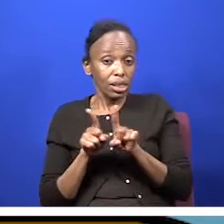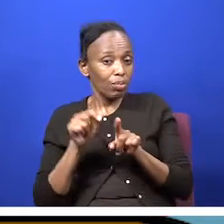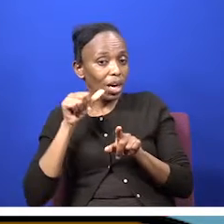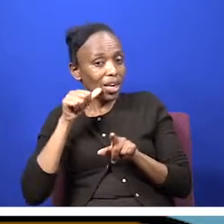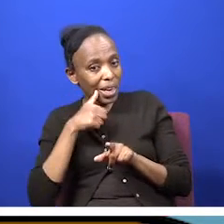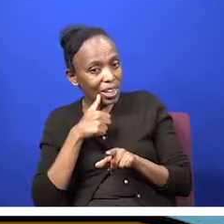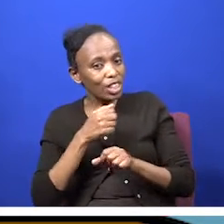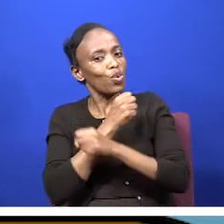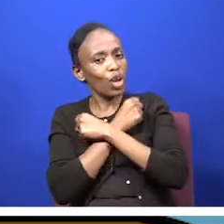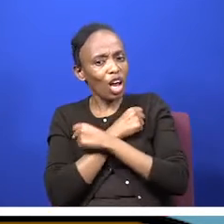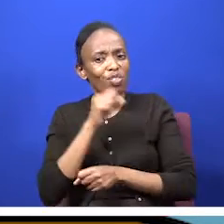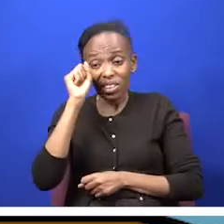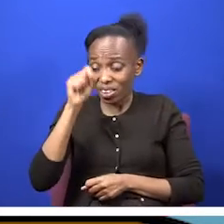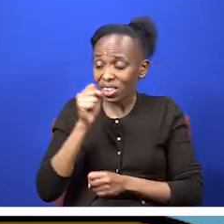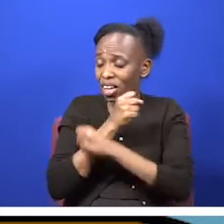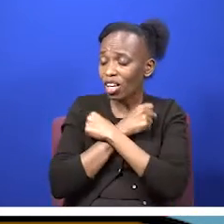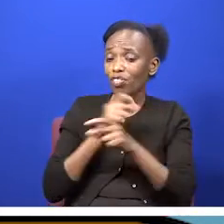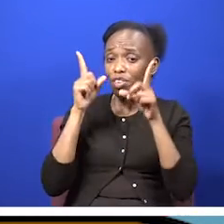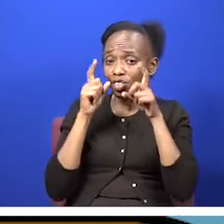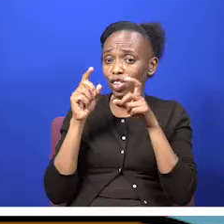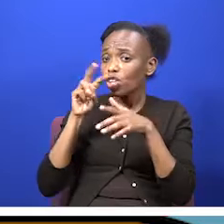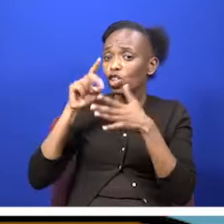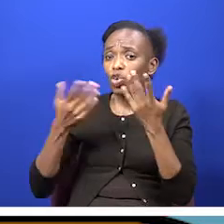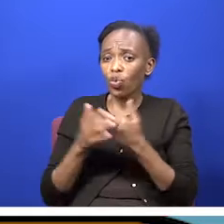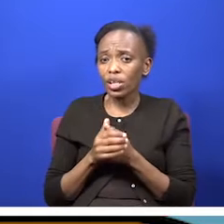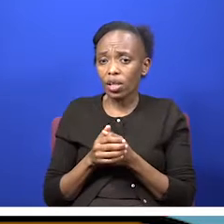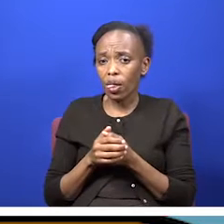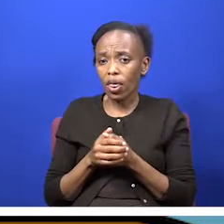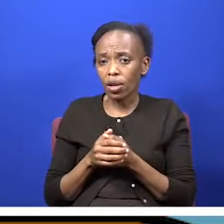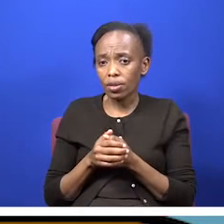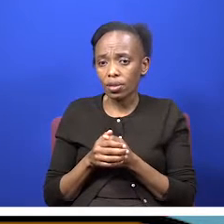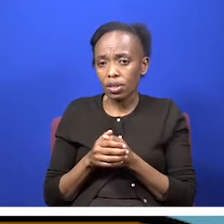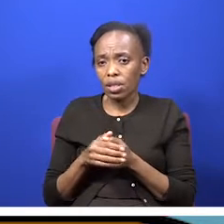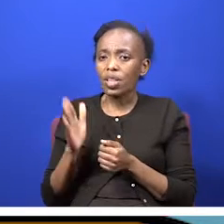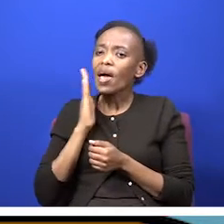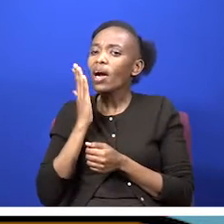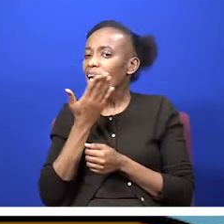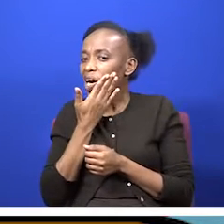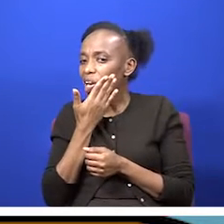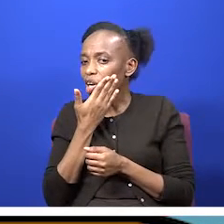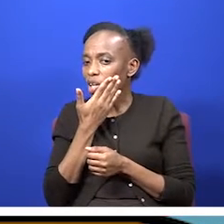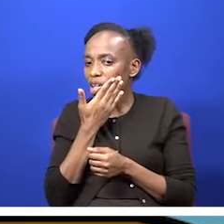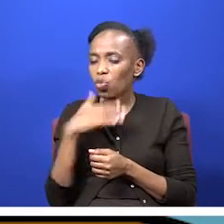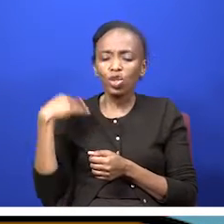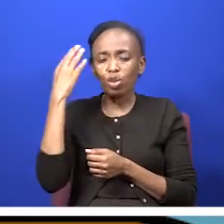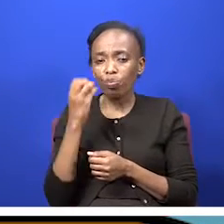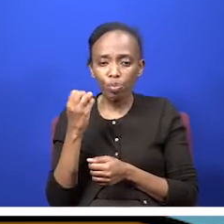Chapoline, those are nice. Did you like them? Mm-hmm. I love them. Shani, what did you see? Wow, the coloring